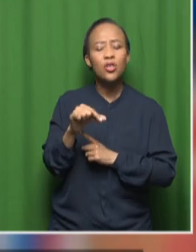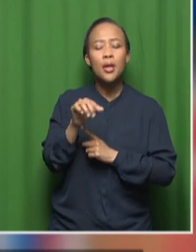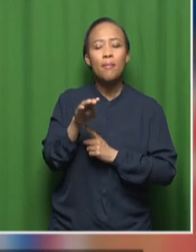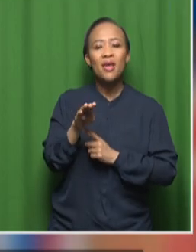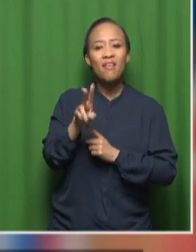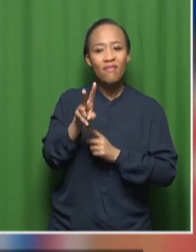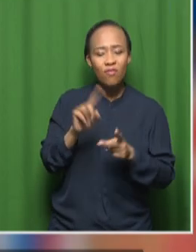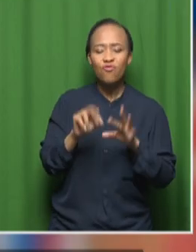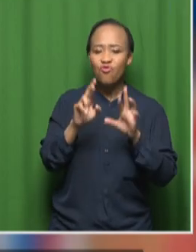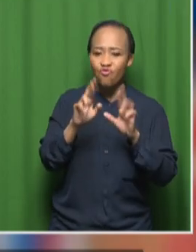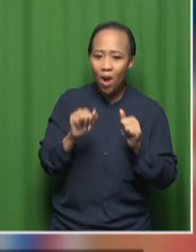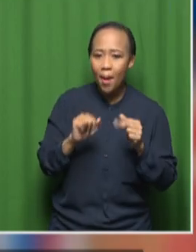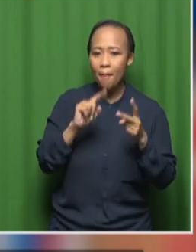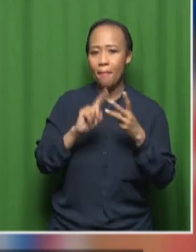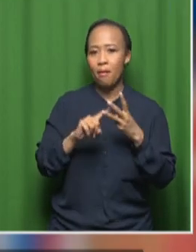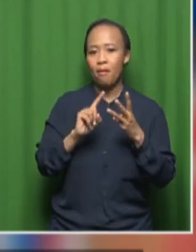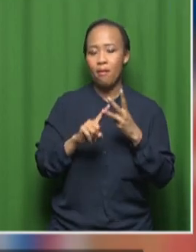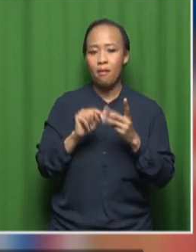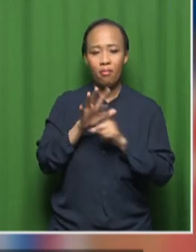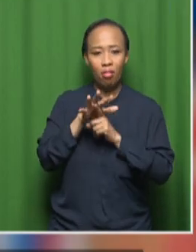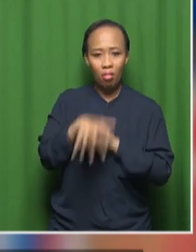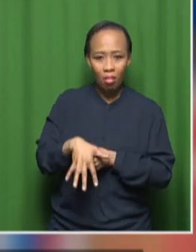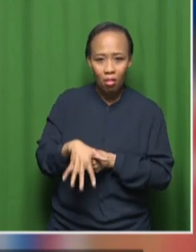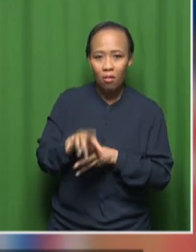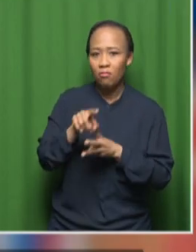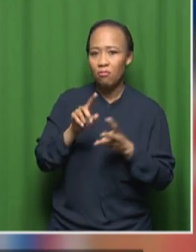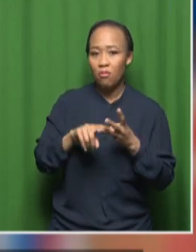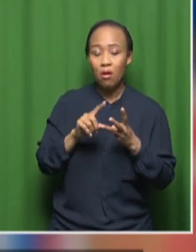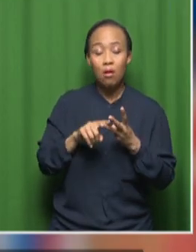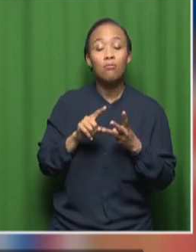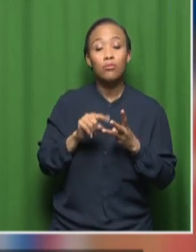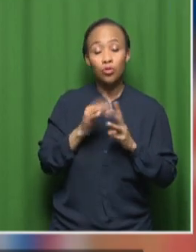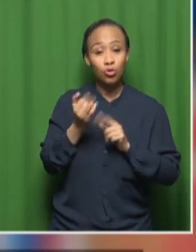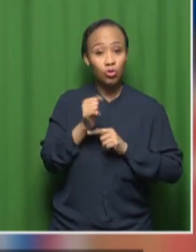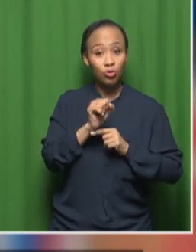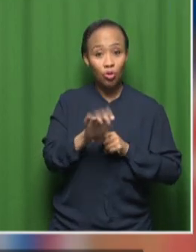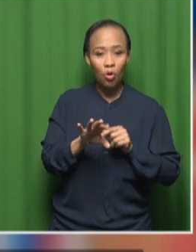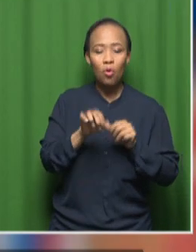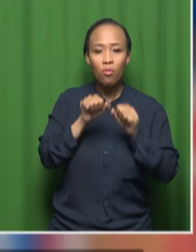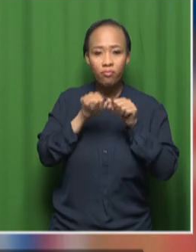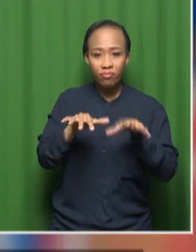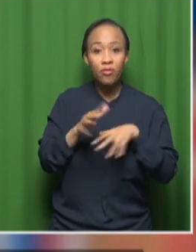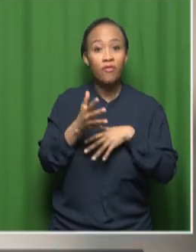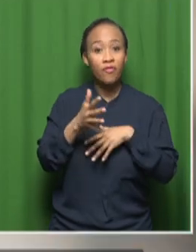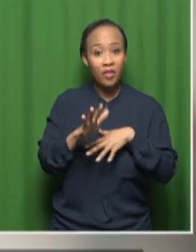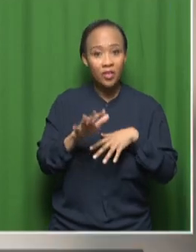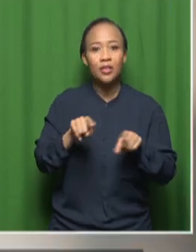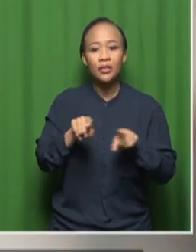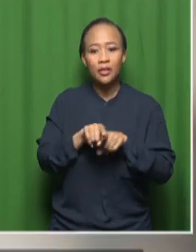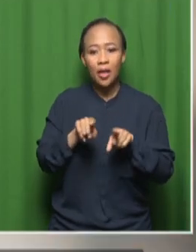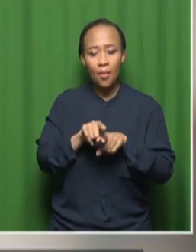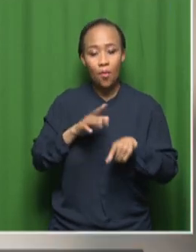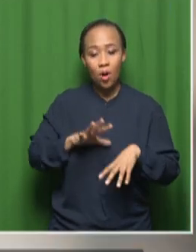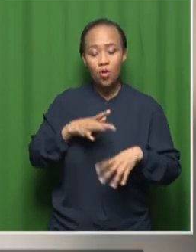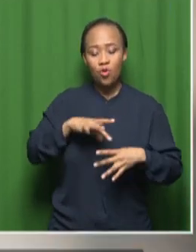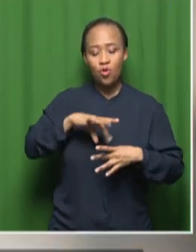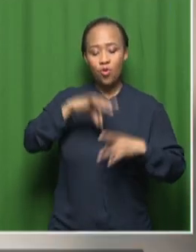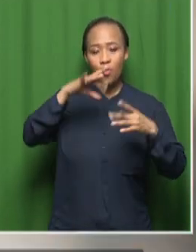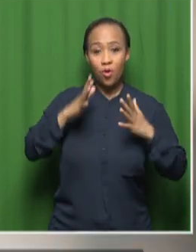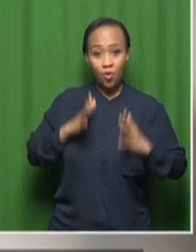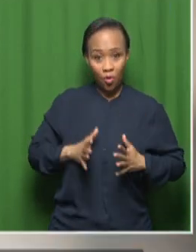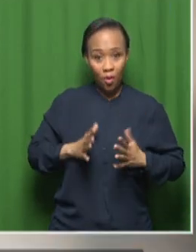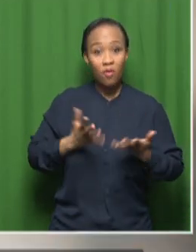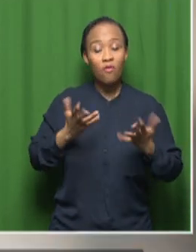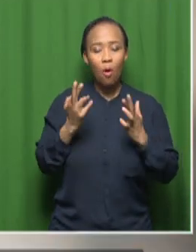rape, homophobia, and other social injustices, illuminating the resilience of the human spirit and the quest for hope, healing, and